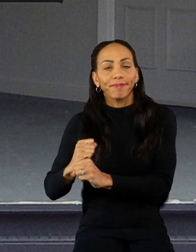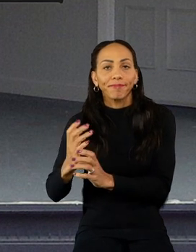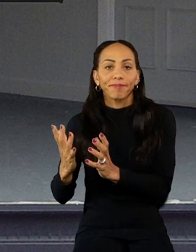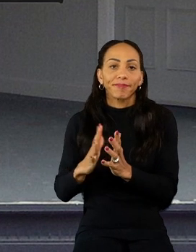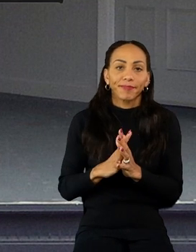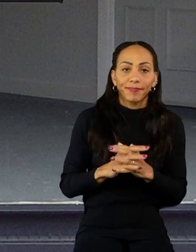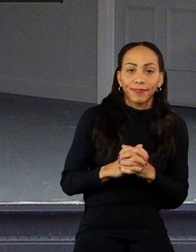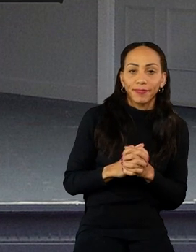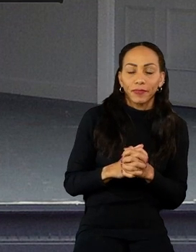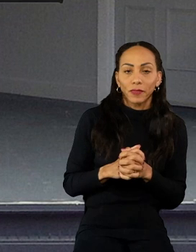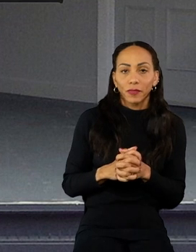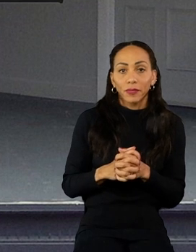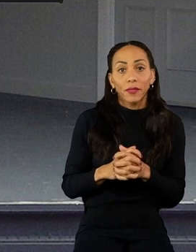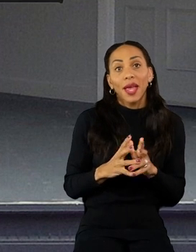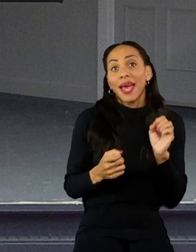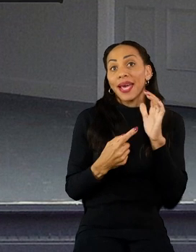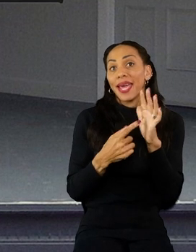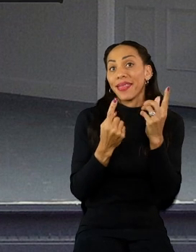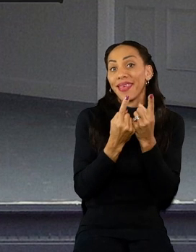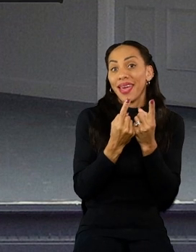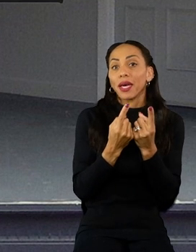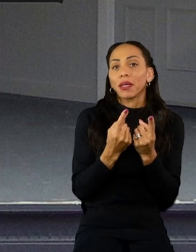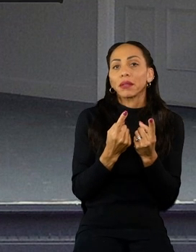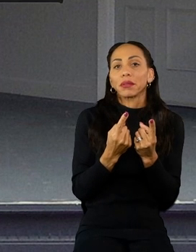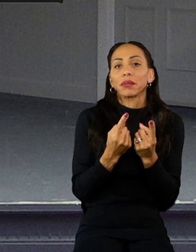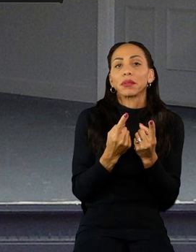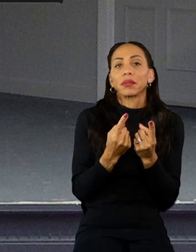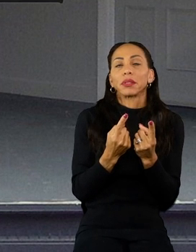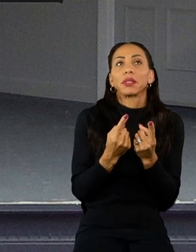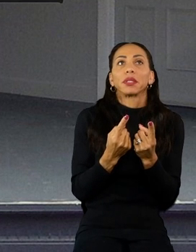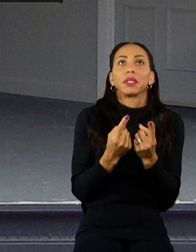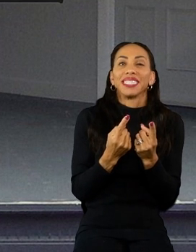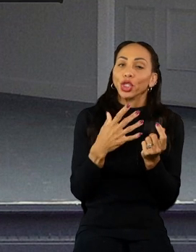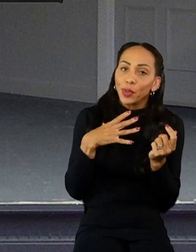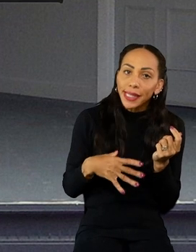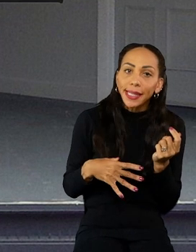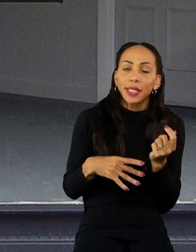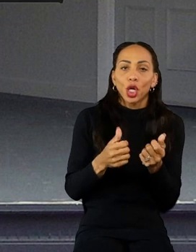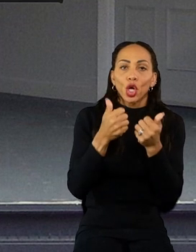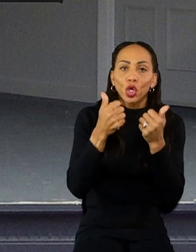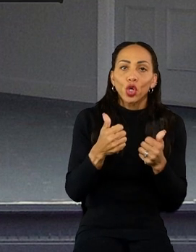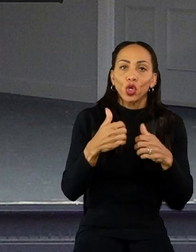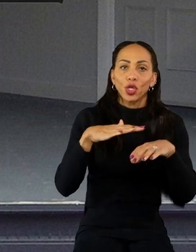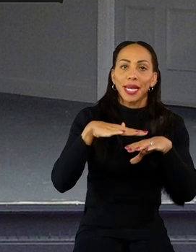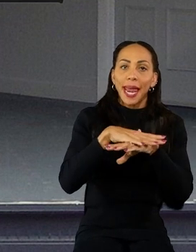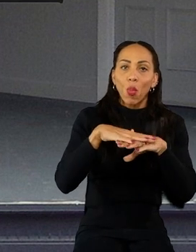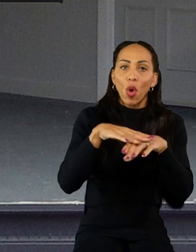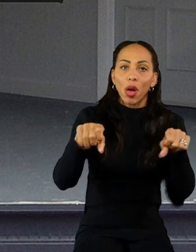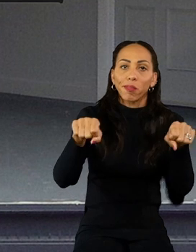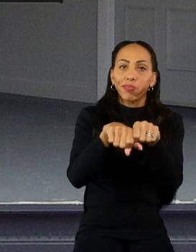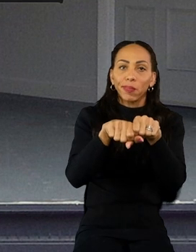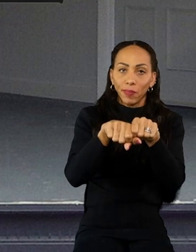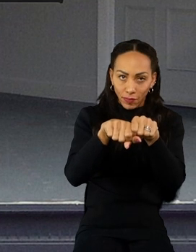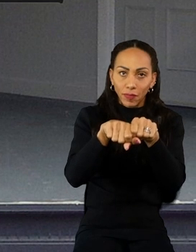around quite a bit. I should just add, one of the key things, of course, is good